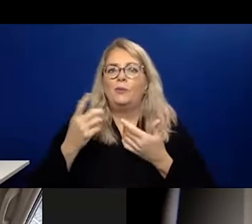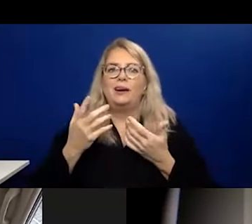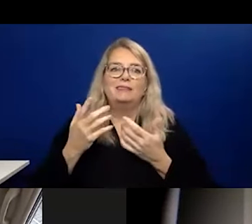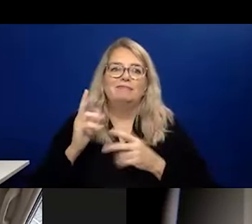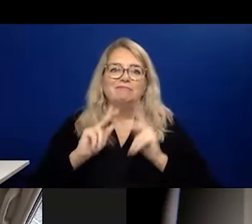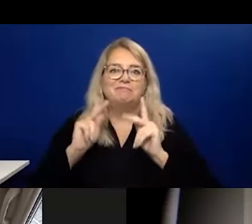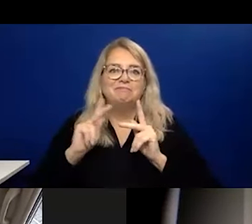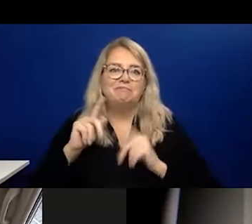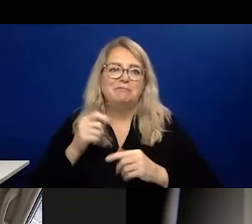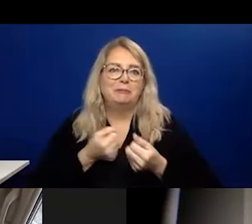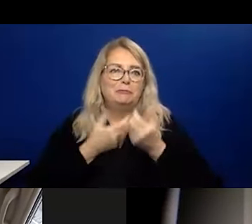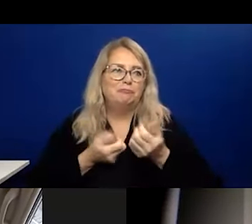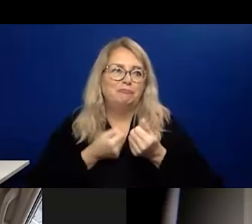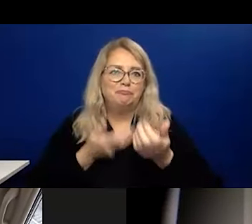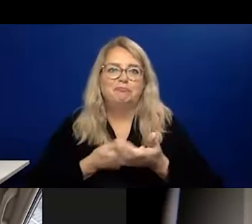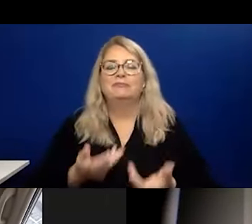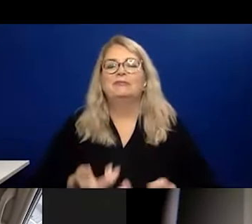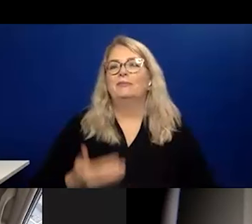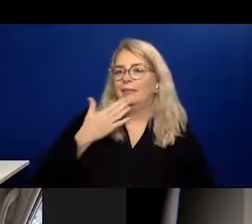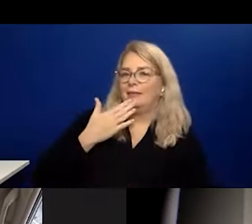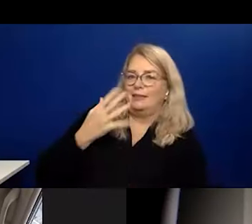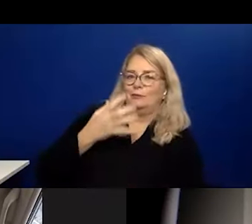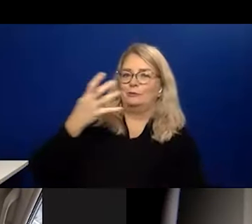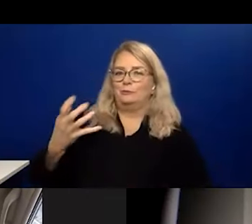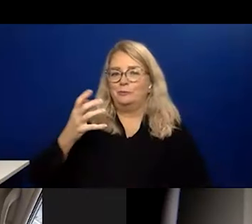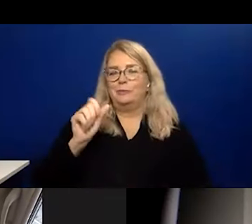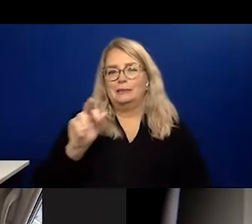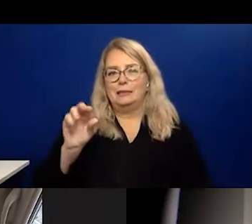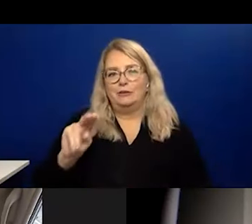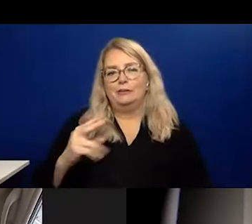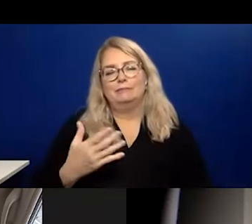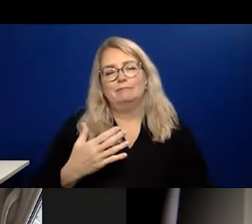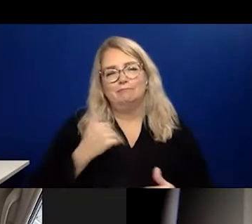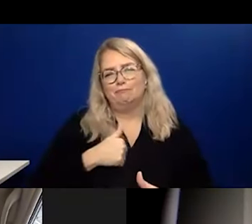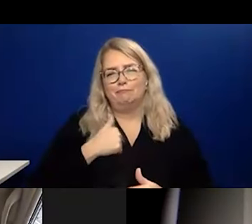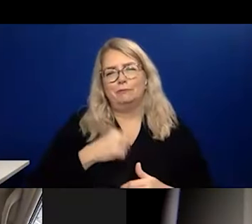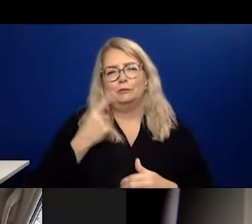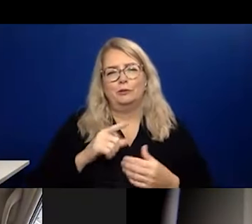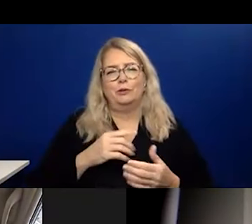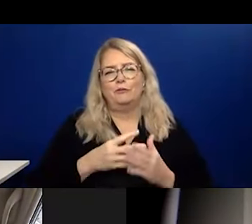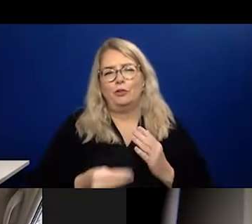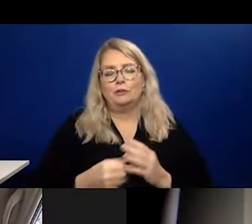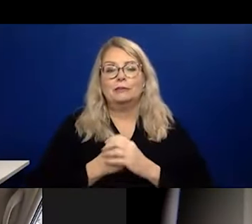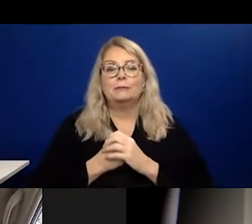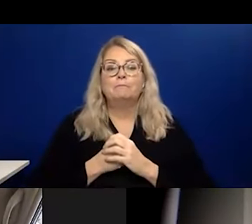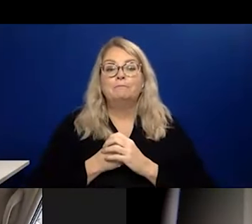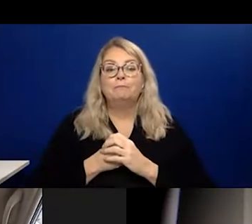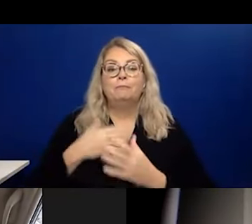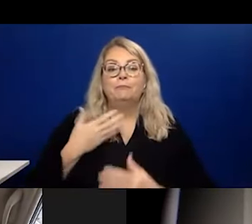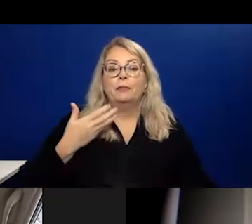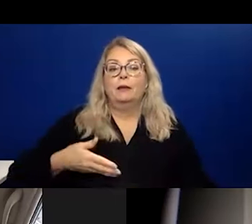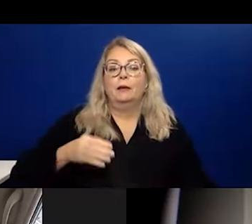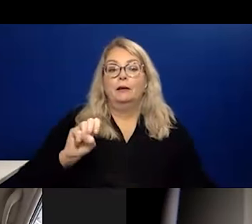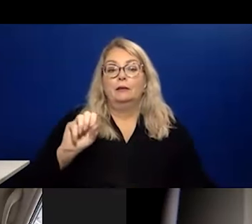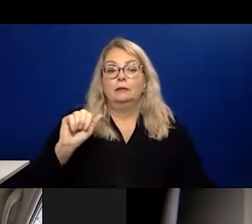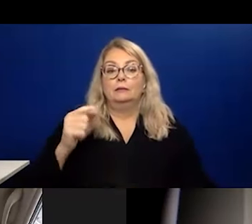So, yeah. Thank you so much, Aaron. Sorry for your loss. Yeah. My name's Sage. I'm a counselor over at